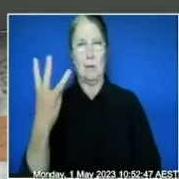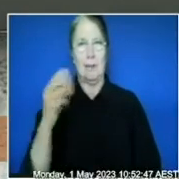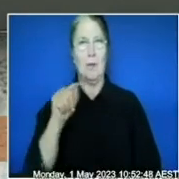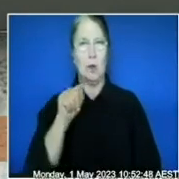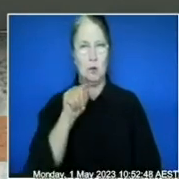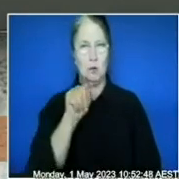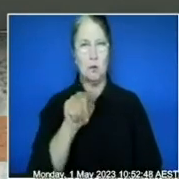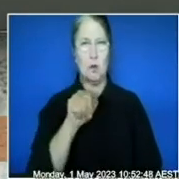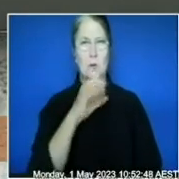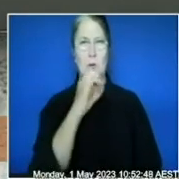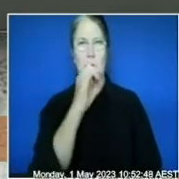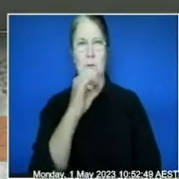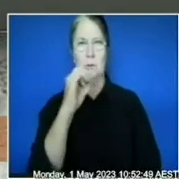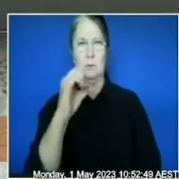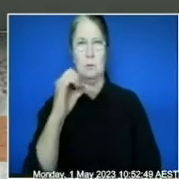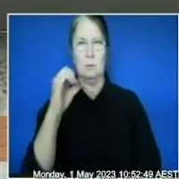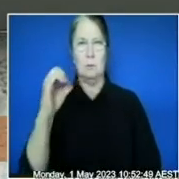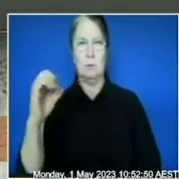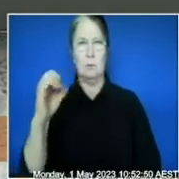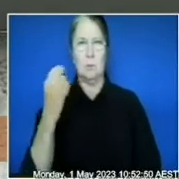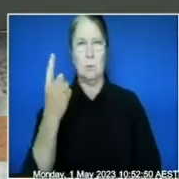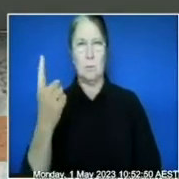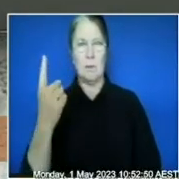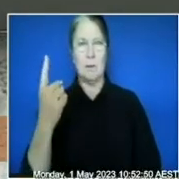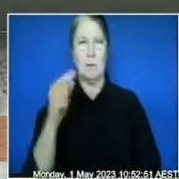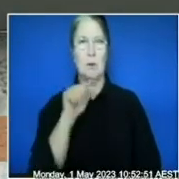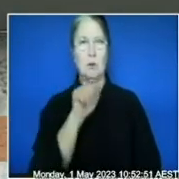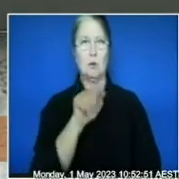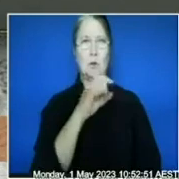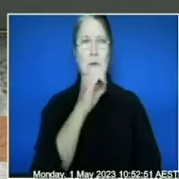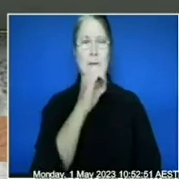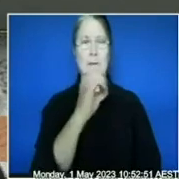DOH.0003.0001.0255, which is seeing the clear light of day.